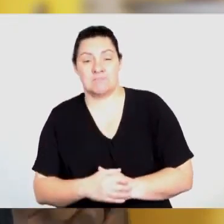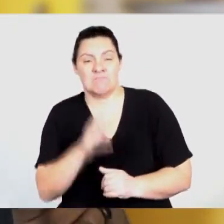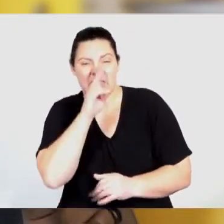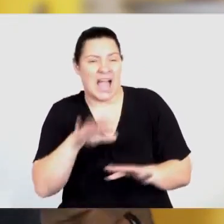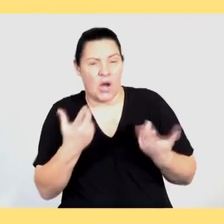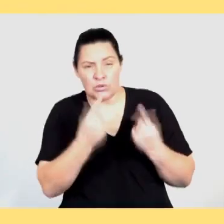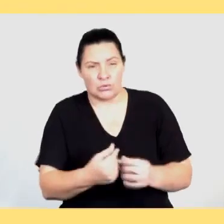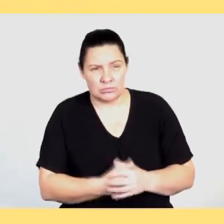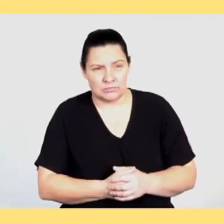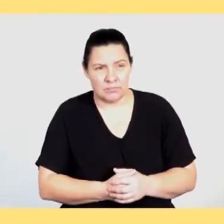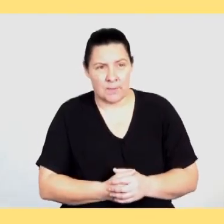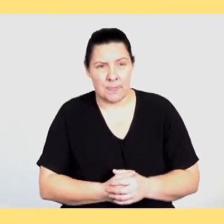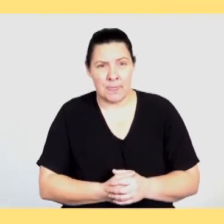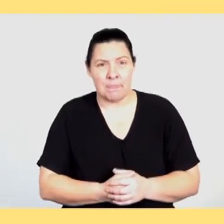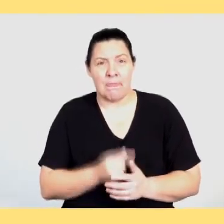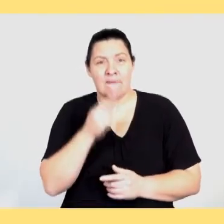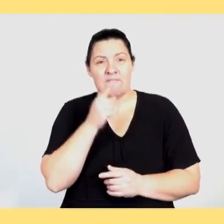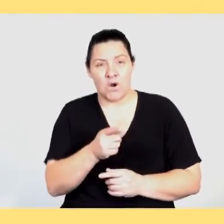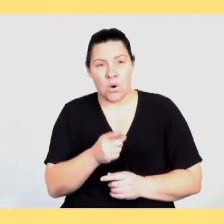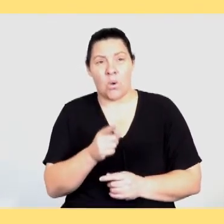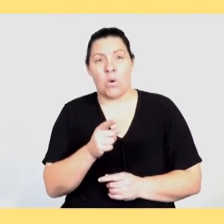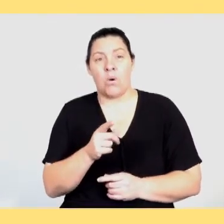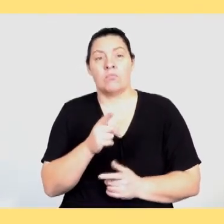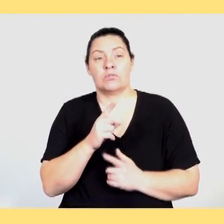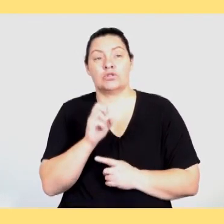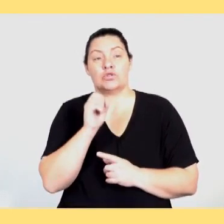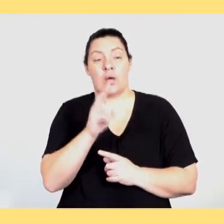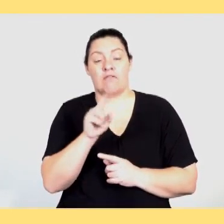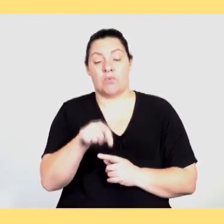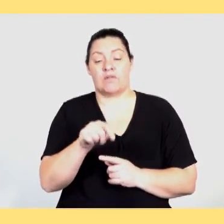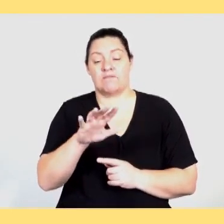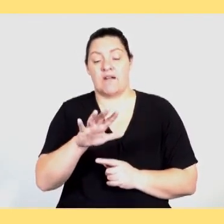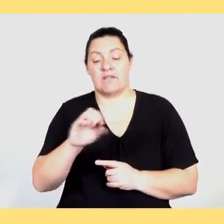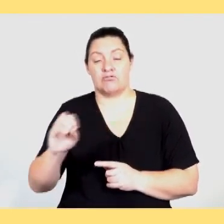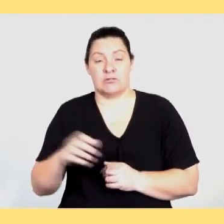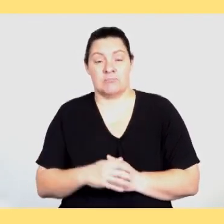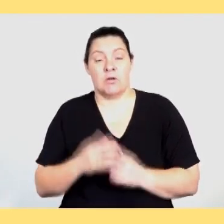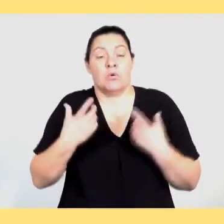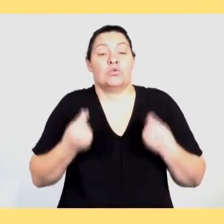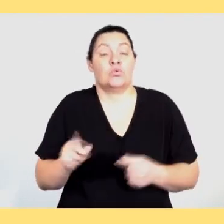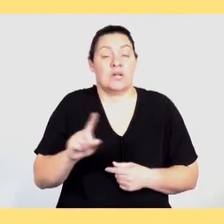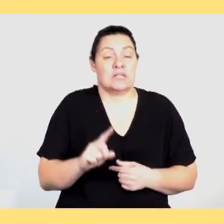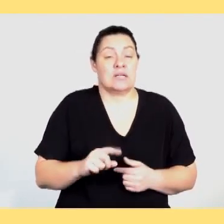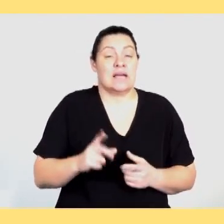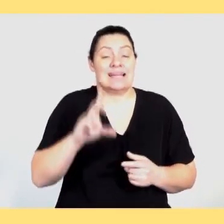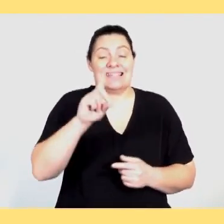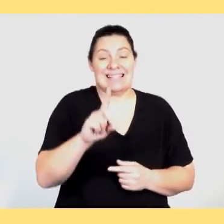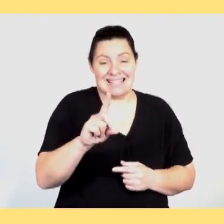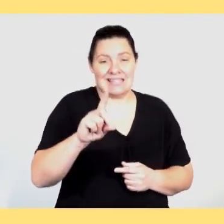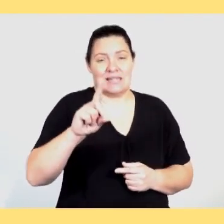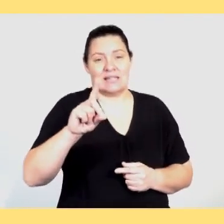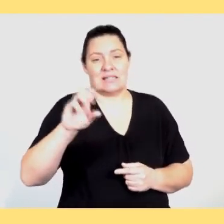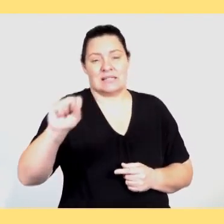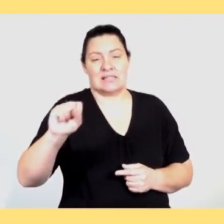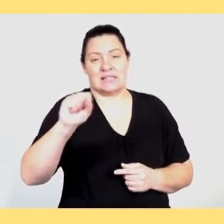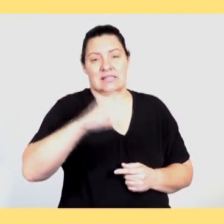how we could do that. Sold goods to P-Bed, 12.5. Remember, what do? Disk it.